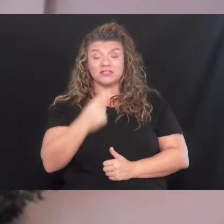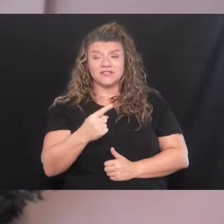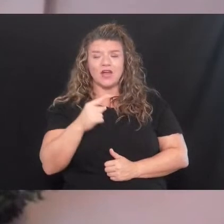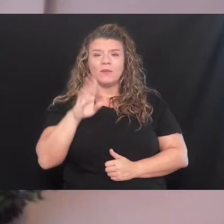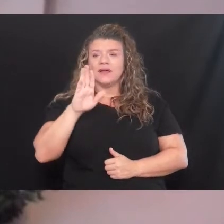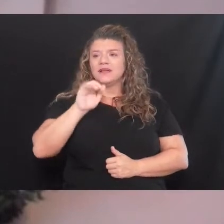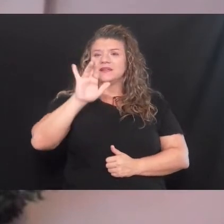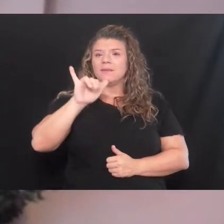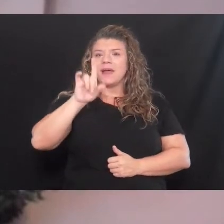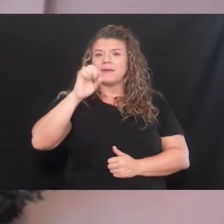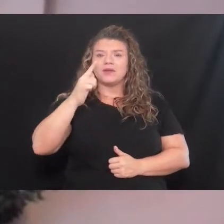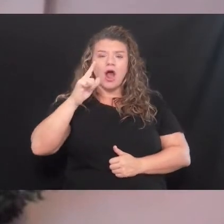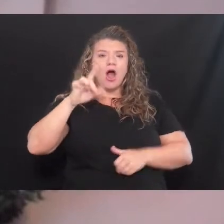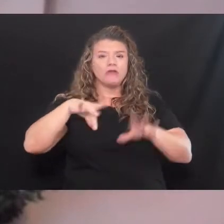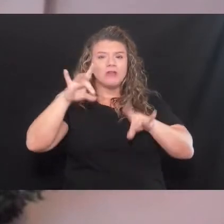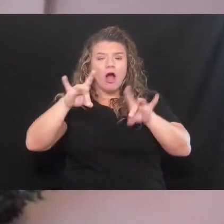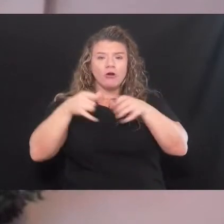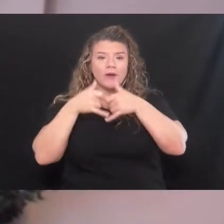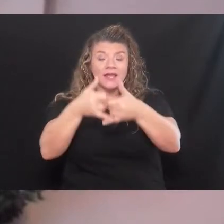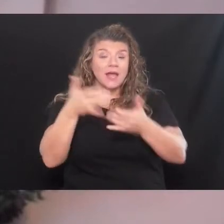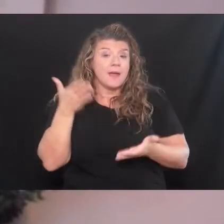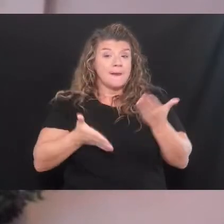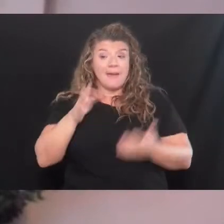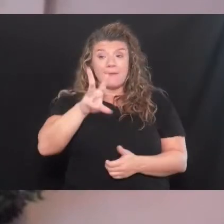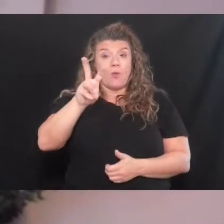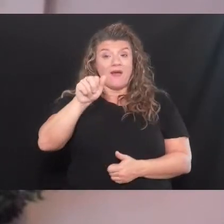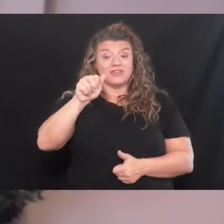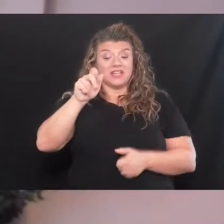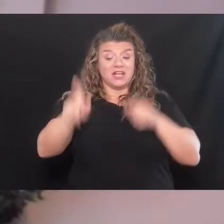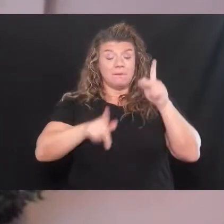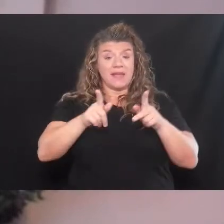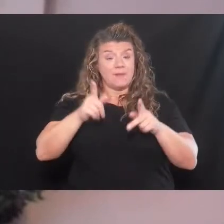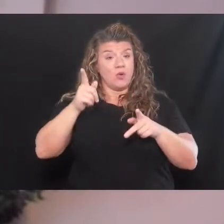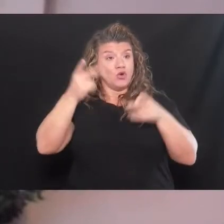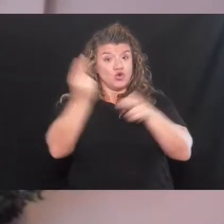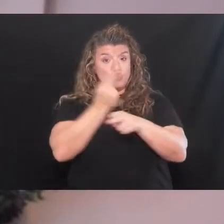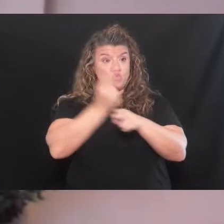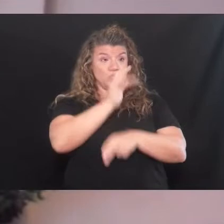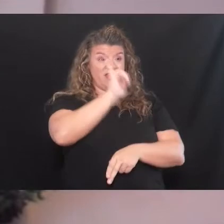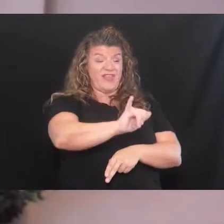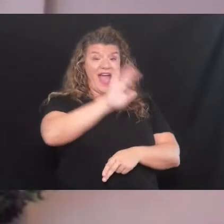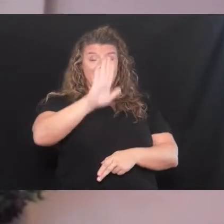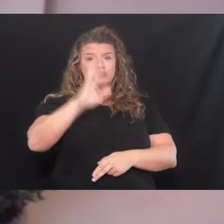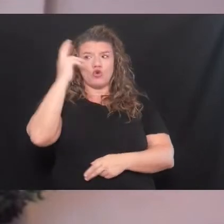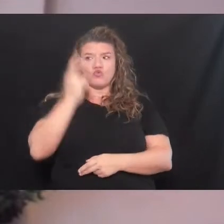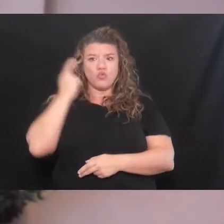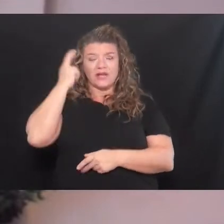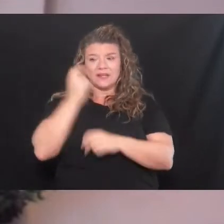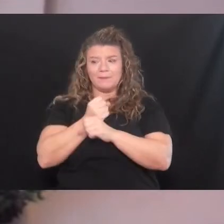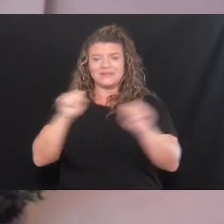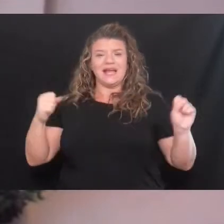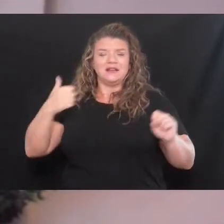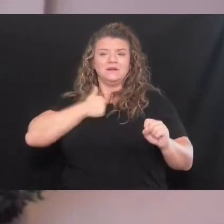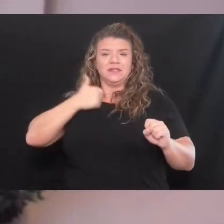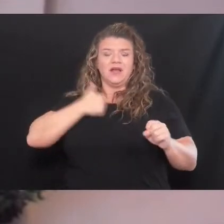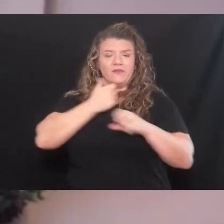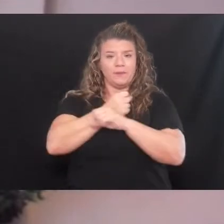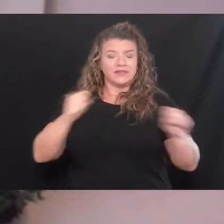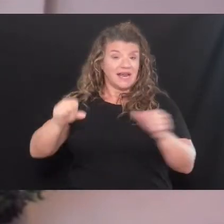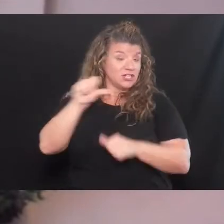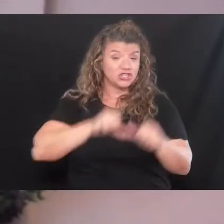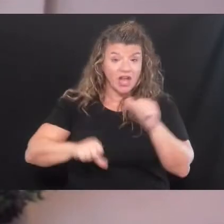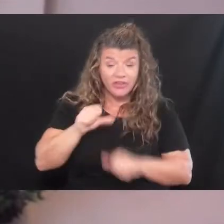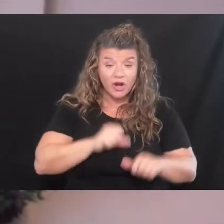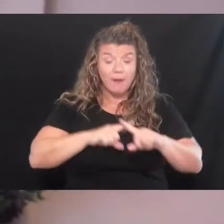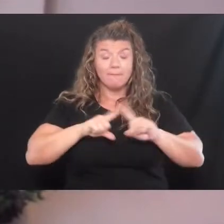dog lottery, many West Virginians decided to use that as an incentive to protect themselves and protect each other.